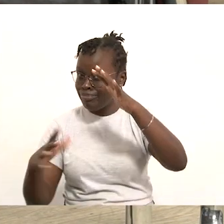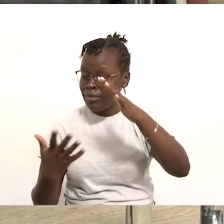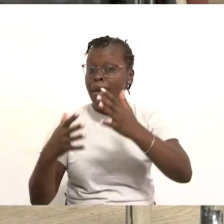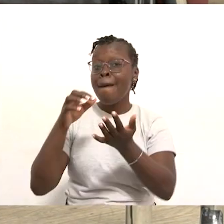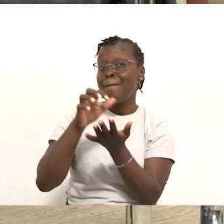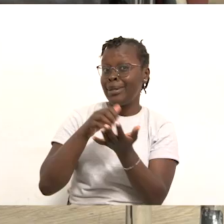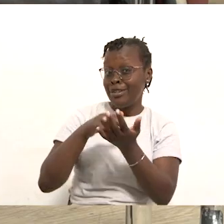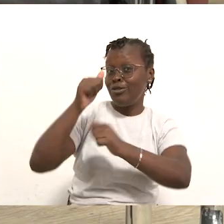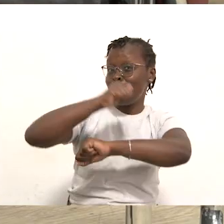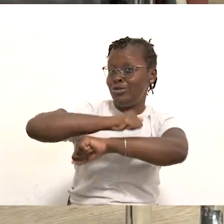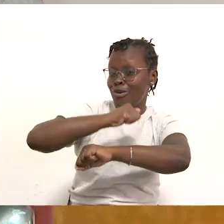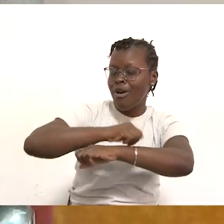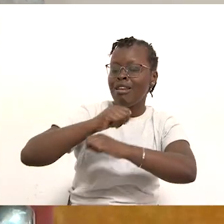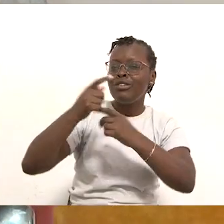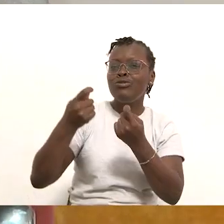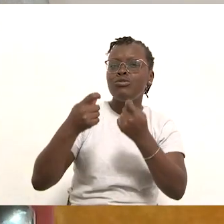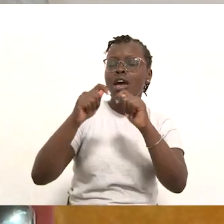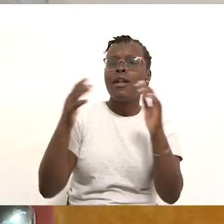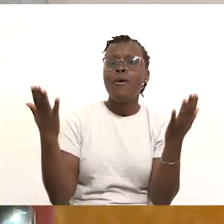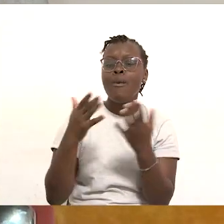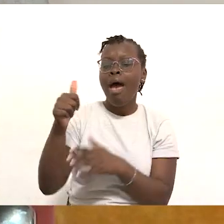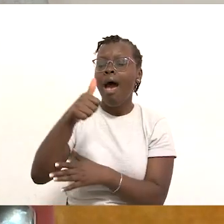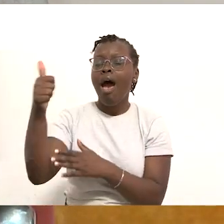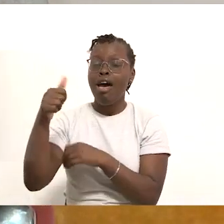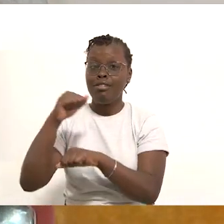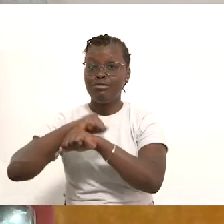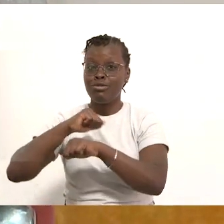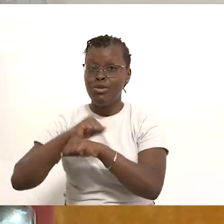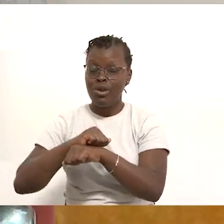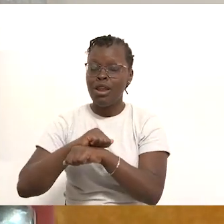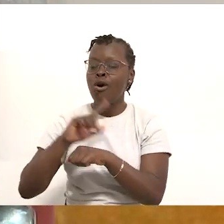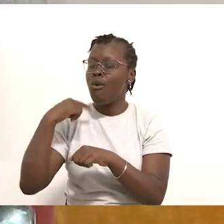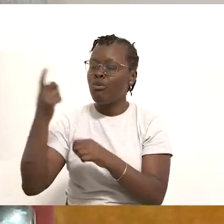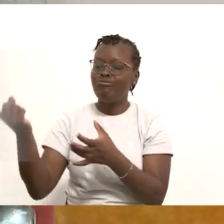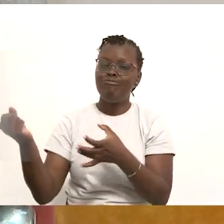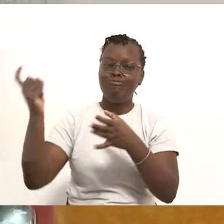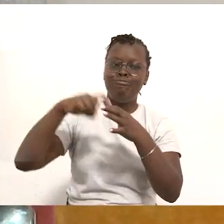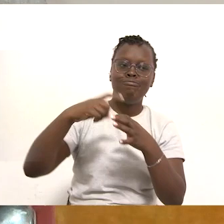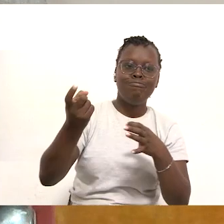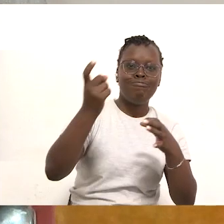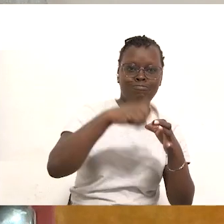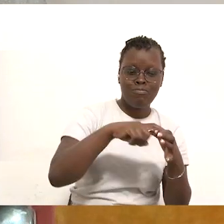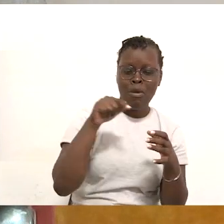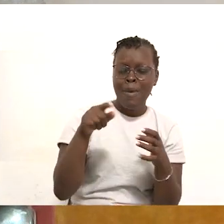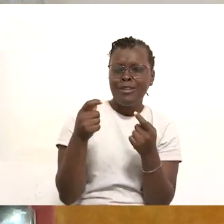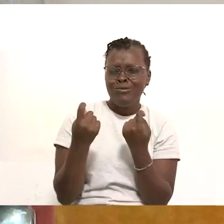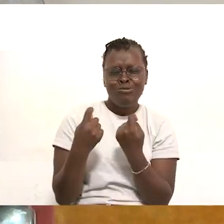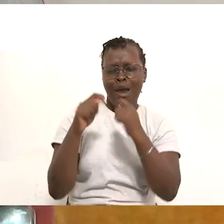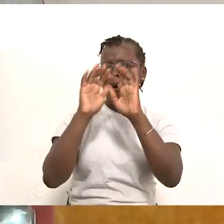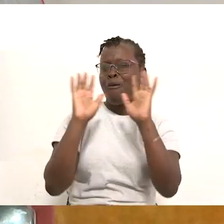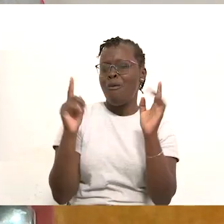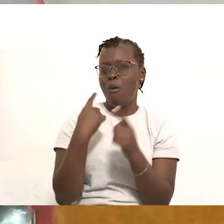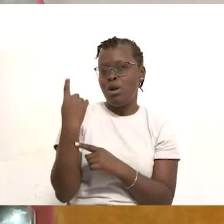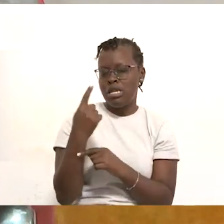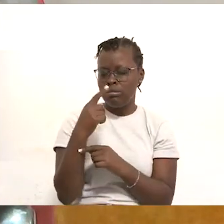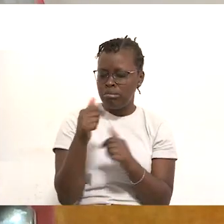did a pilot whereby other schools joined a classroom. The pilot went out